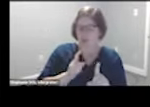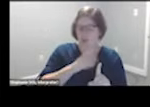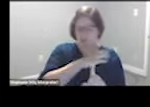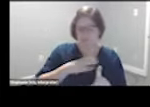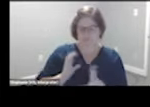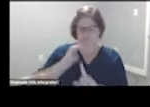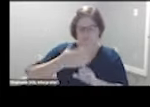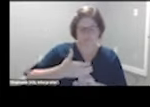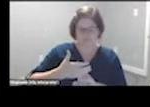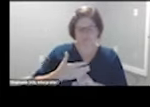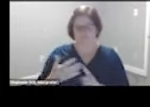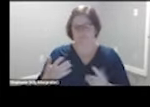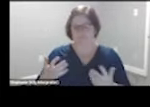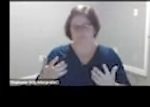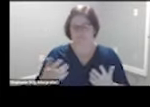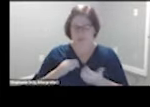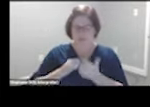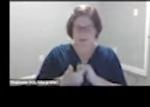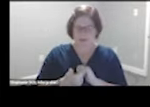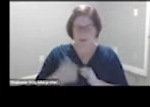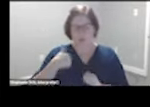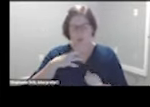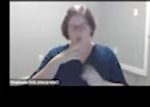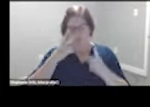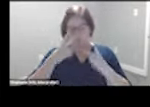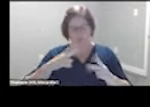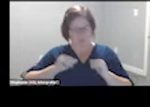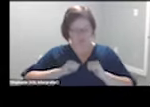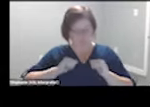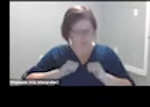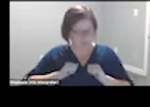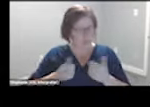meet you and talk with you? And that always help you to